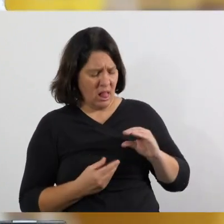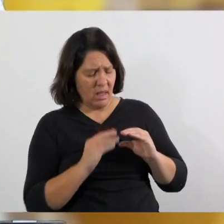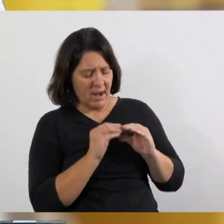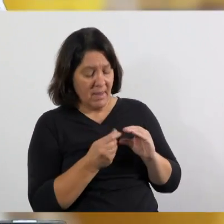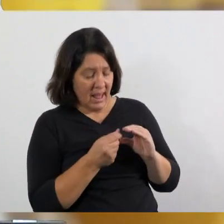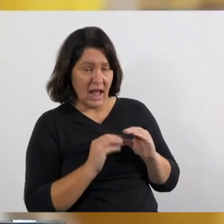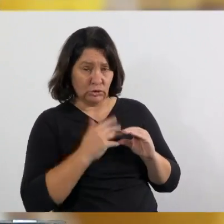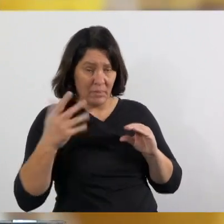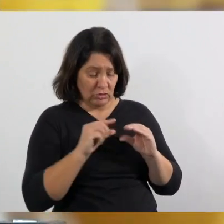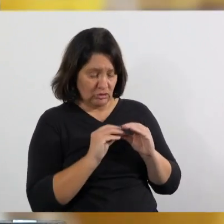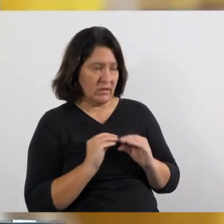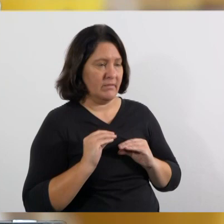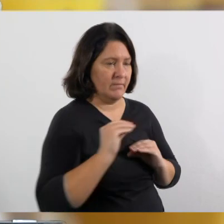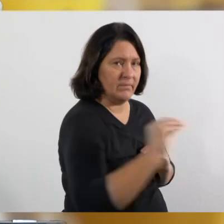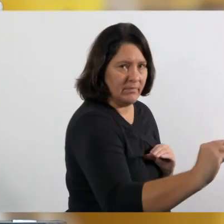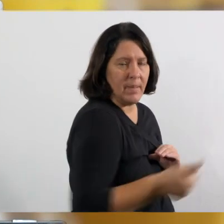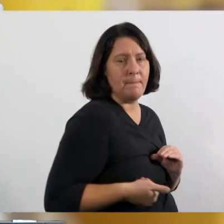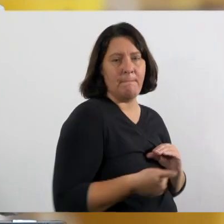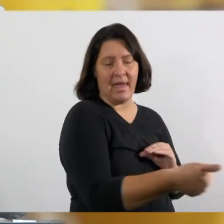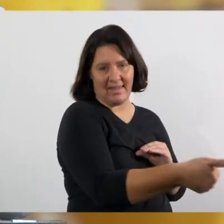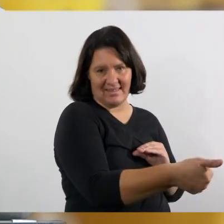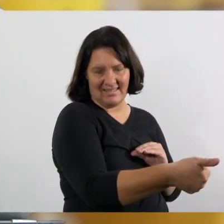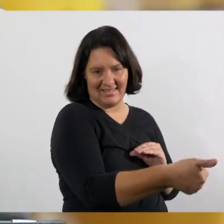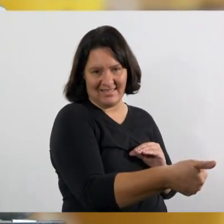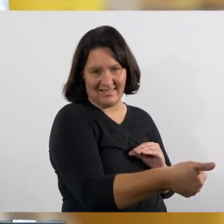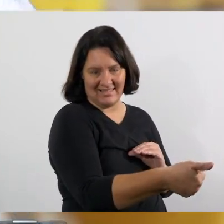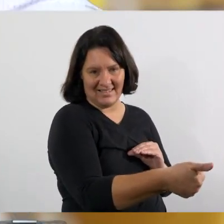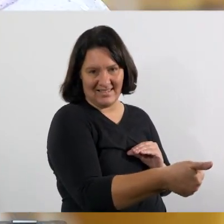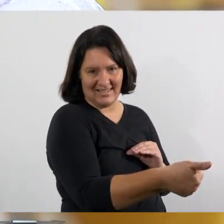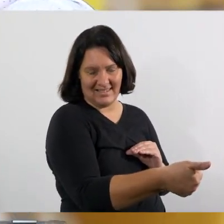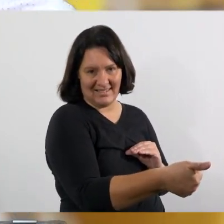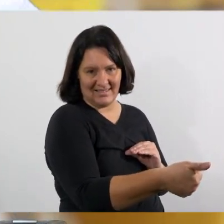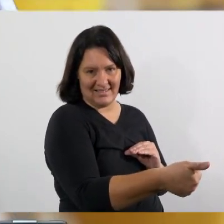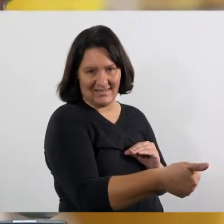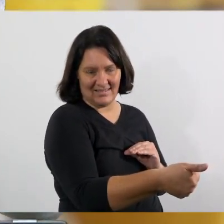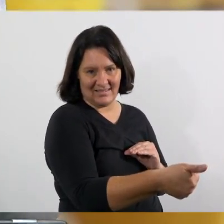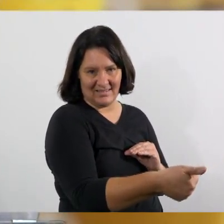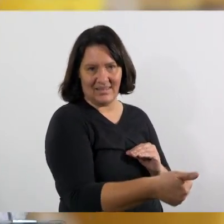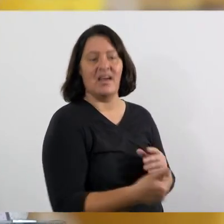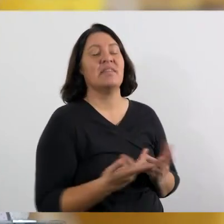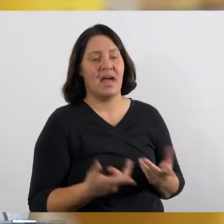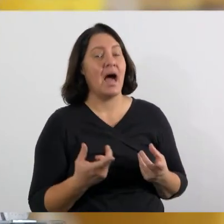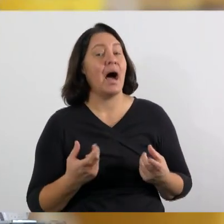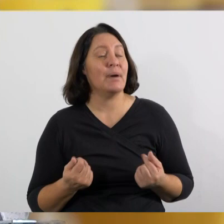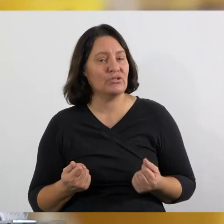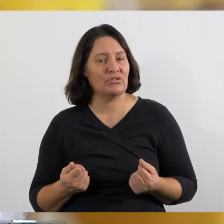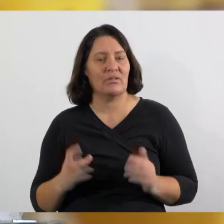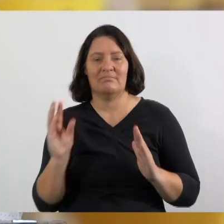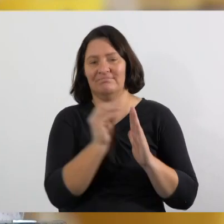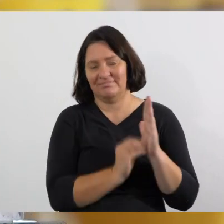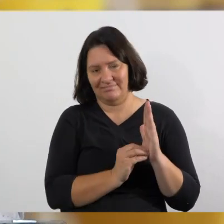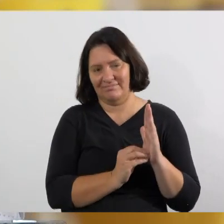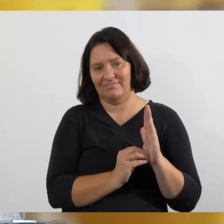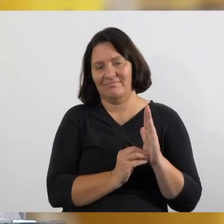more, and the amount of money is 1,800. So we will refund those debtors, and the amount should